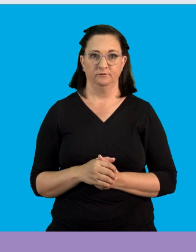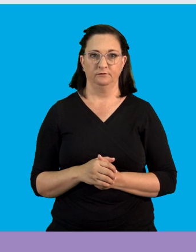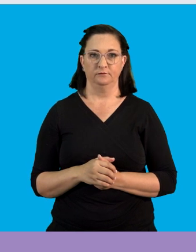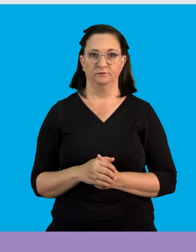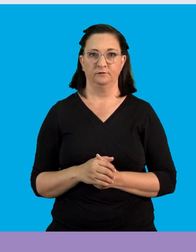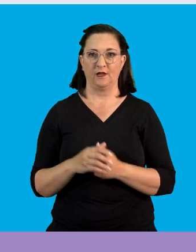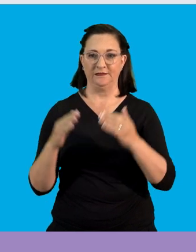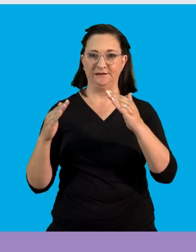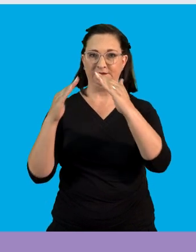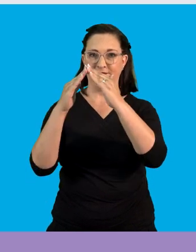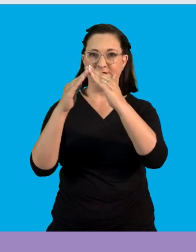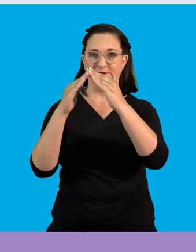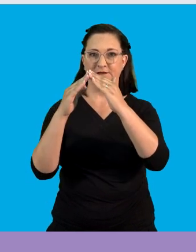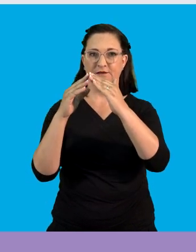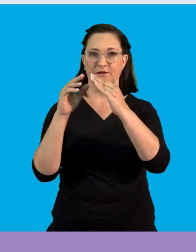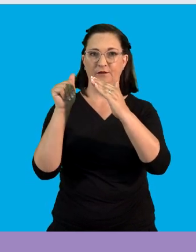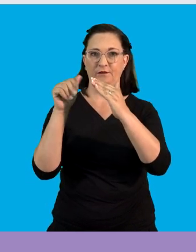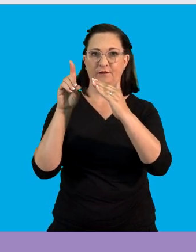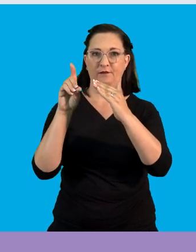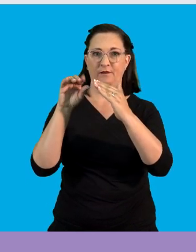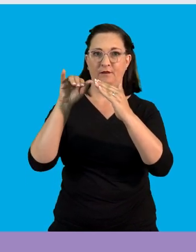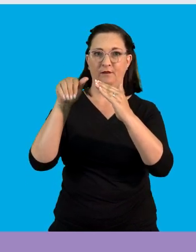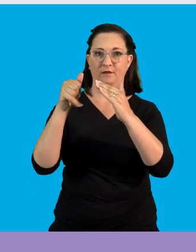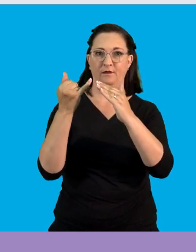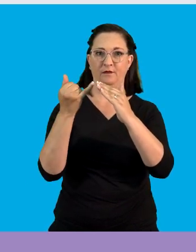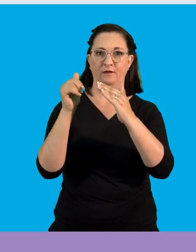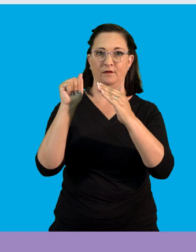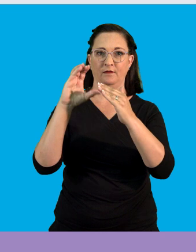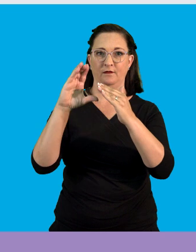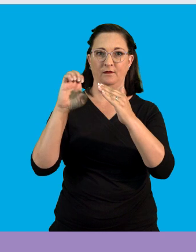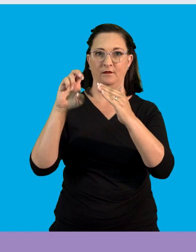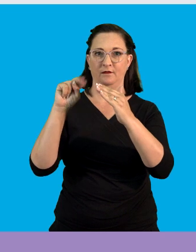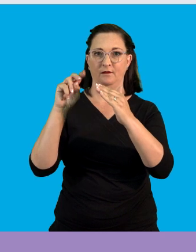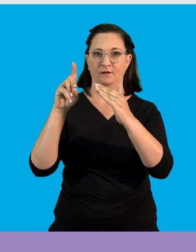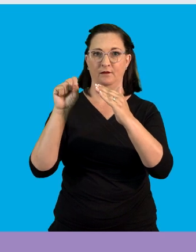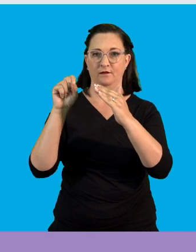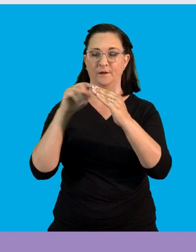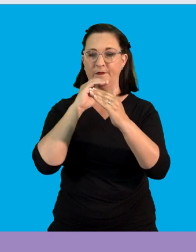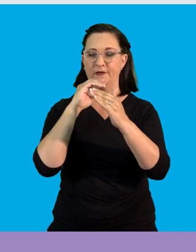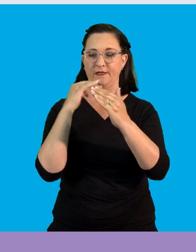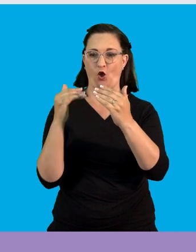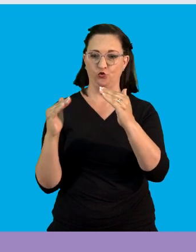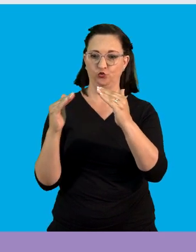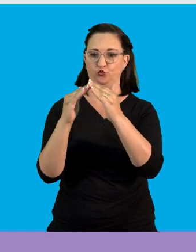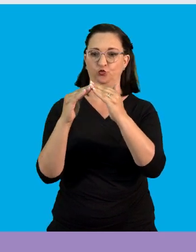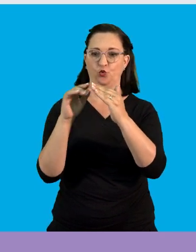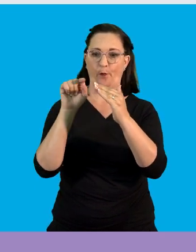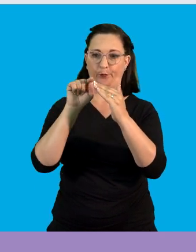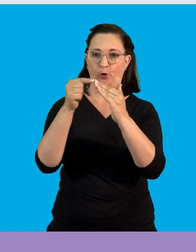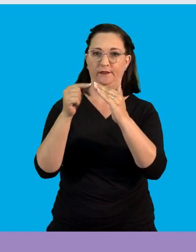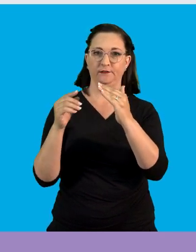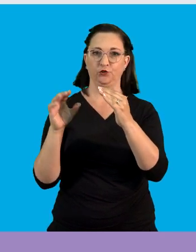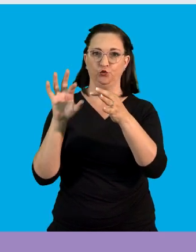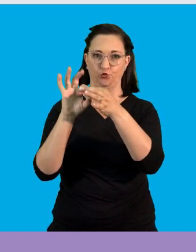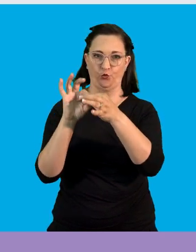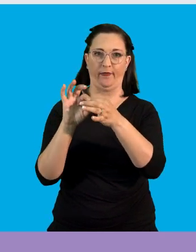Adjacent sides means they are joined together, so that side would be equal to that one, and that side would be equal to that one.